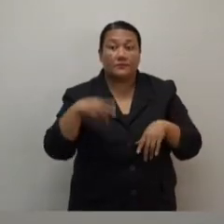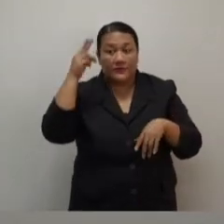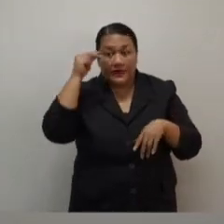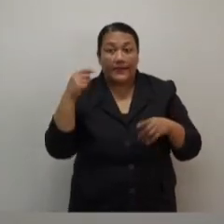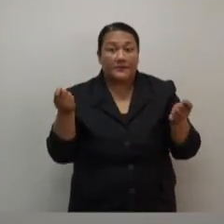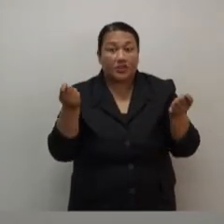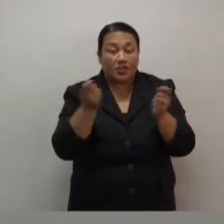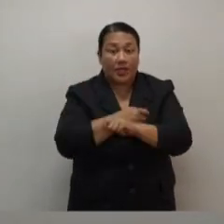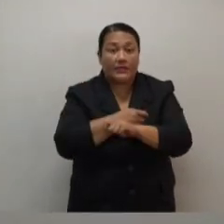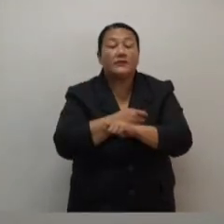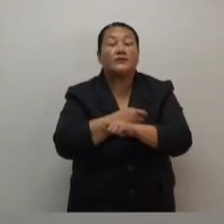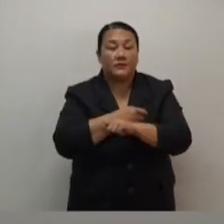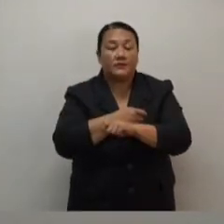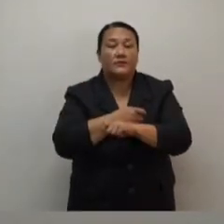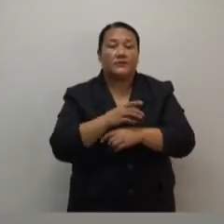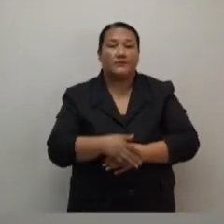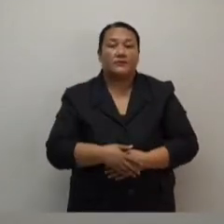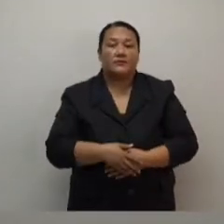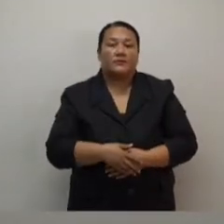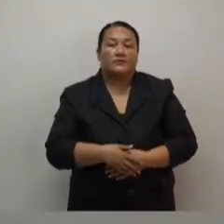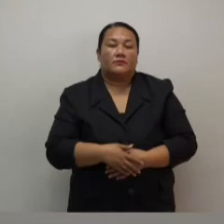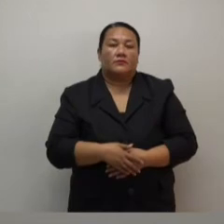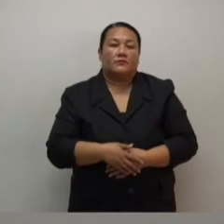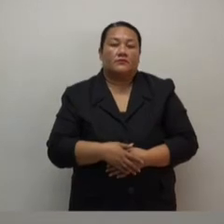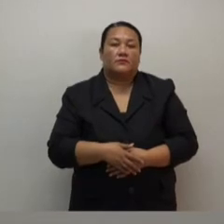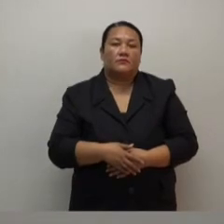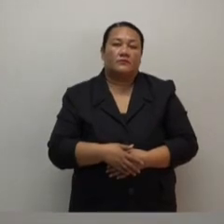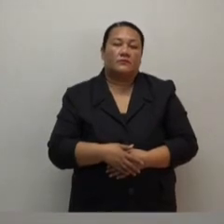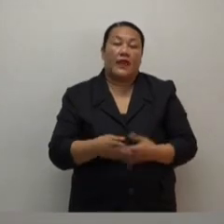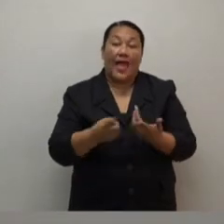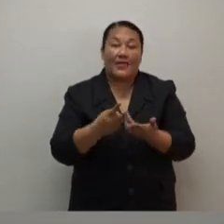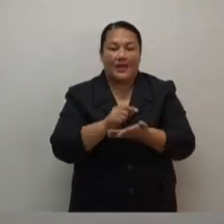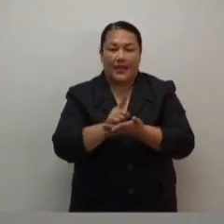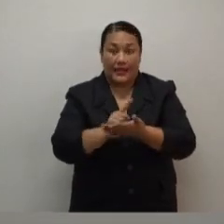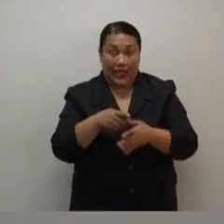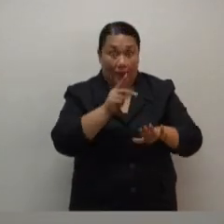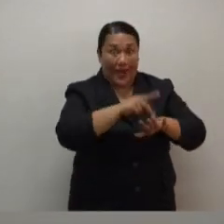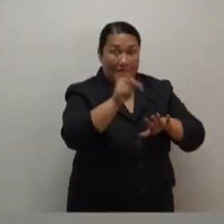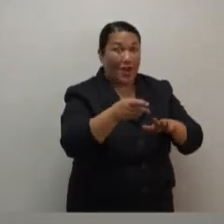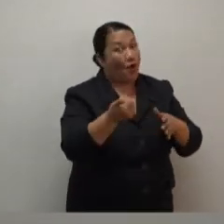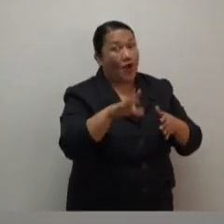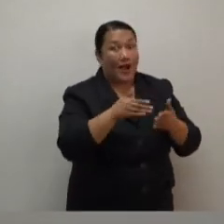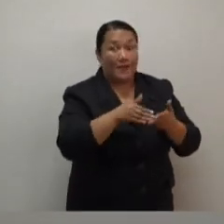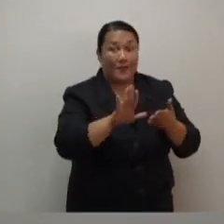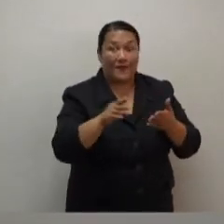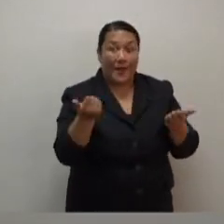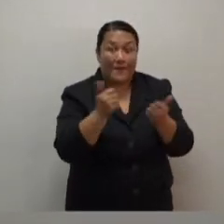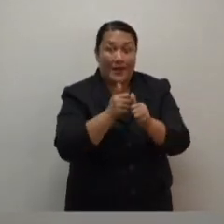take questions. I'm quite happy to take questions after that. As you know that Parliament has approved the amendments to the